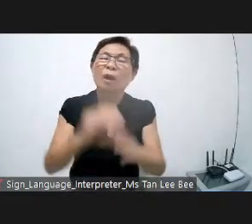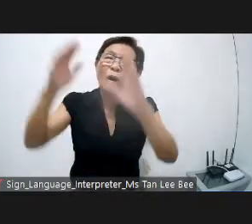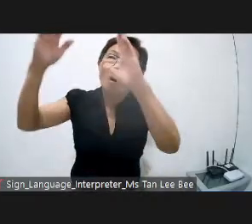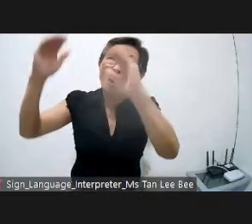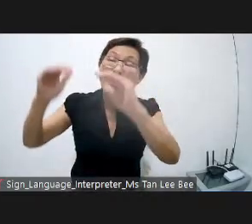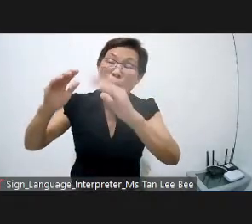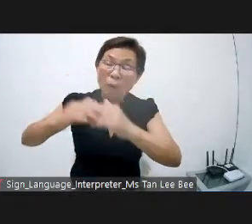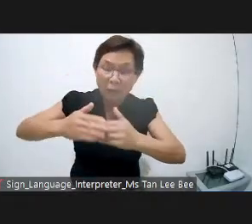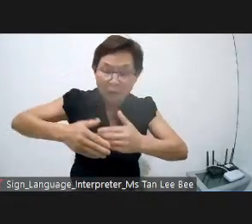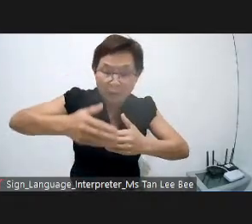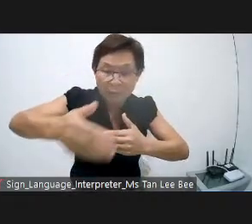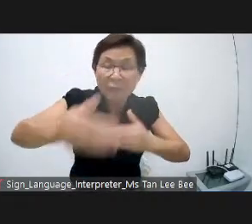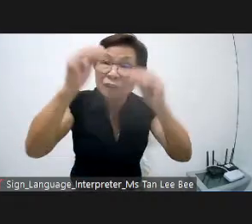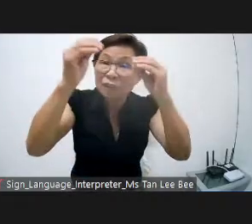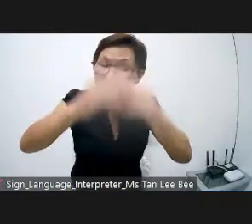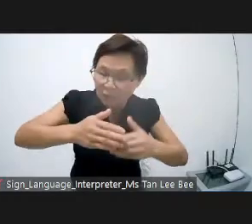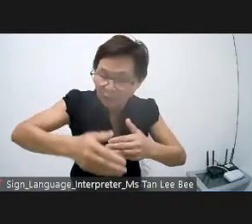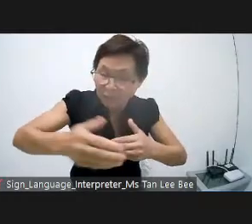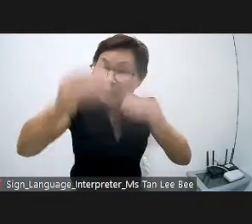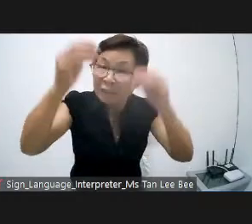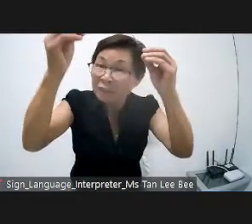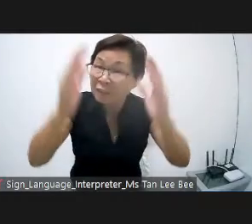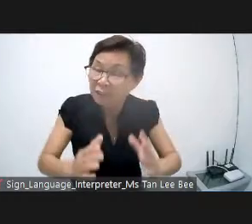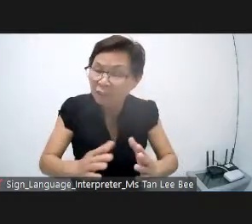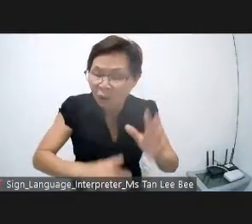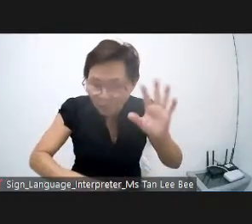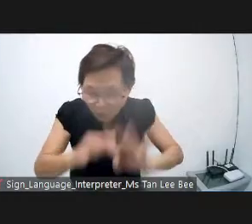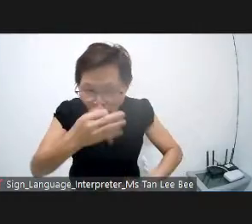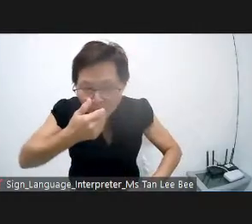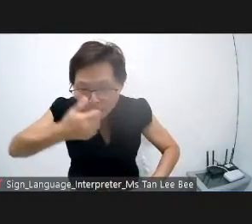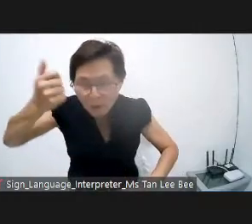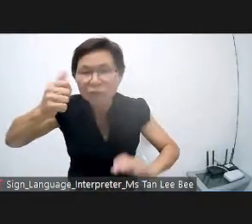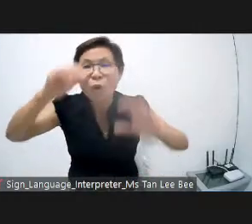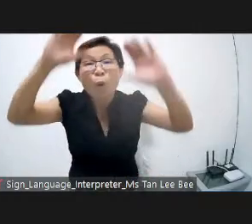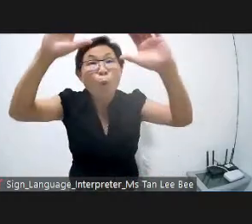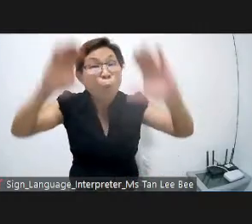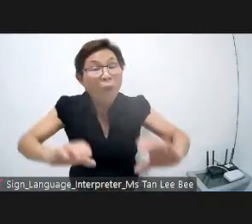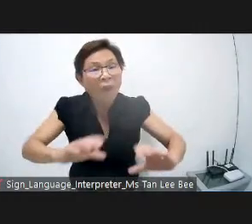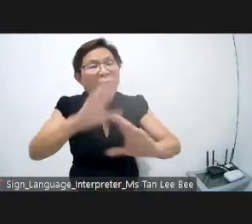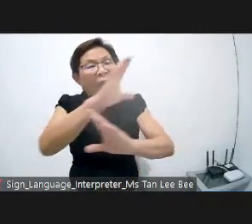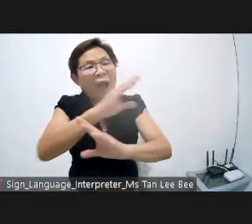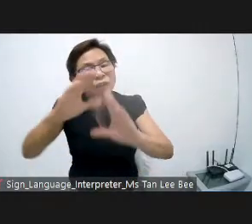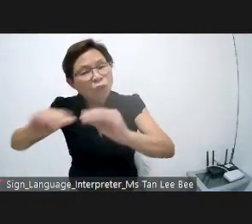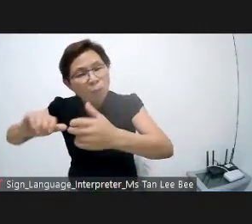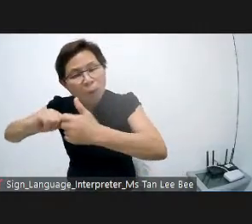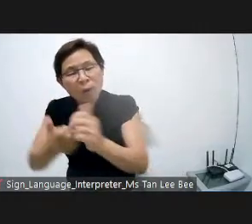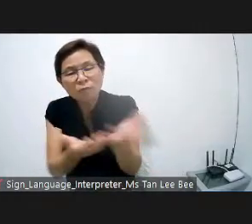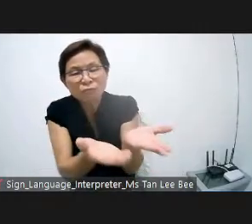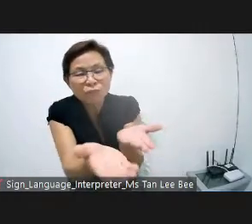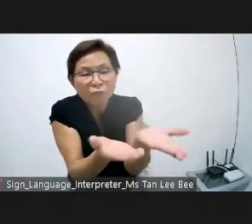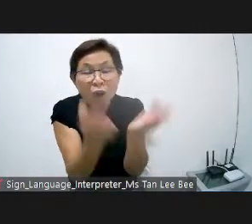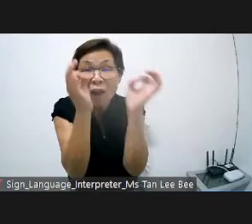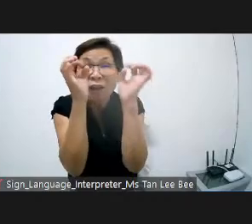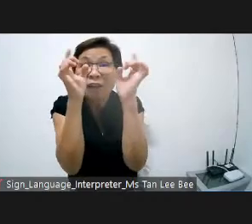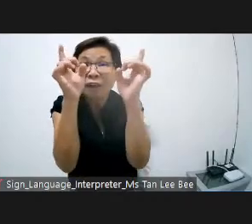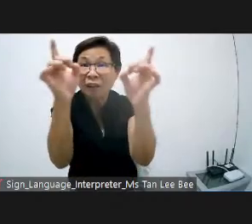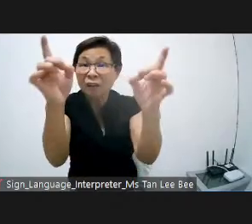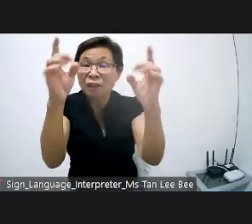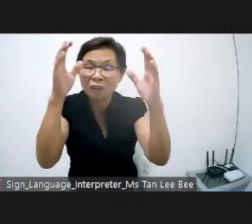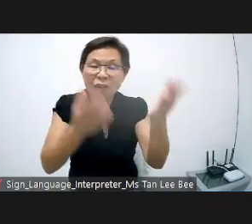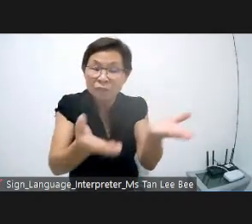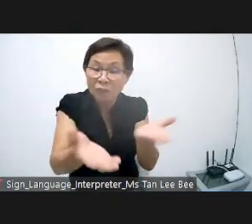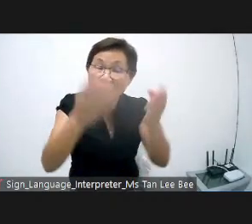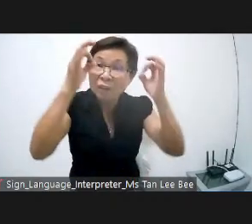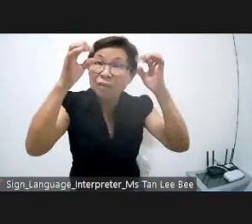result, educators will be able to find the best ways and solutions in delivering educational services